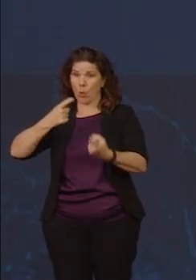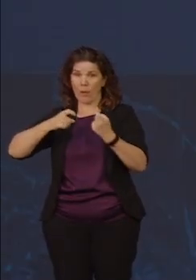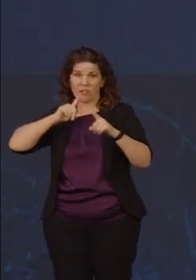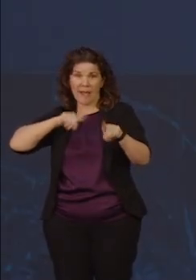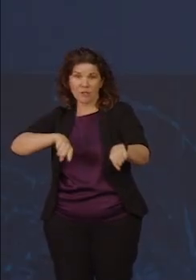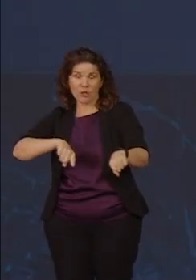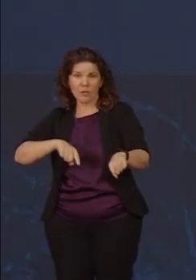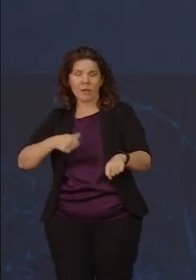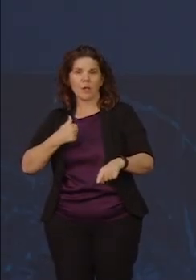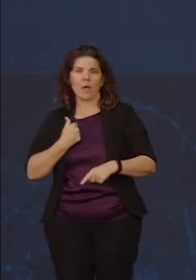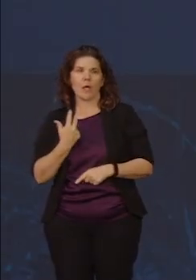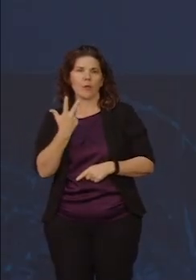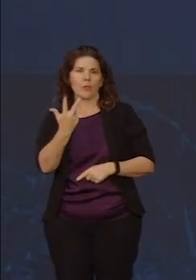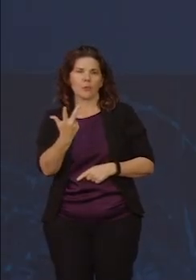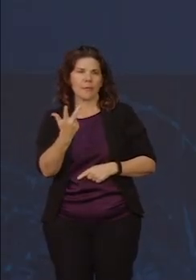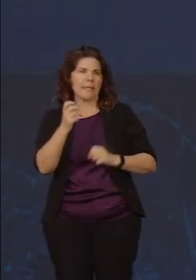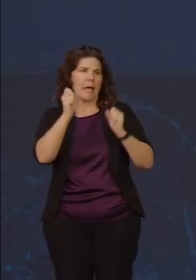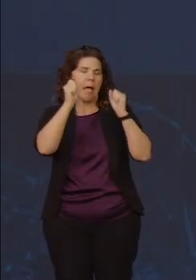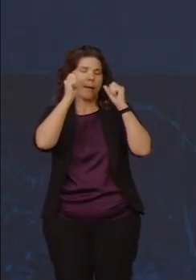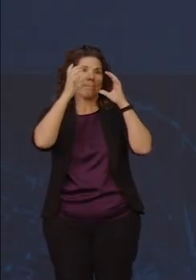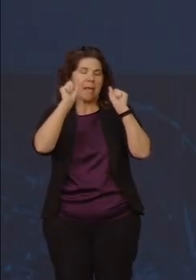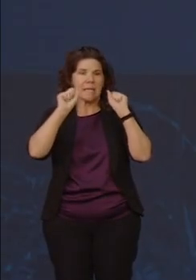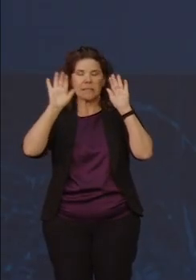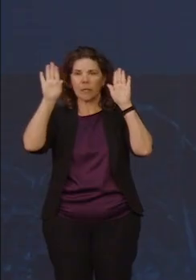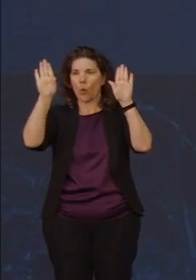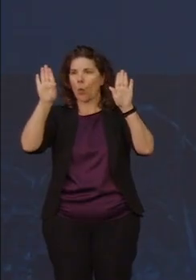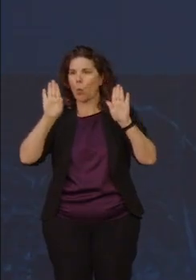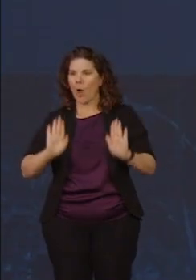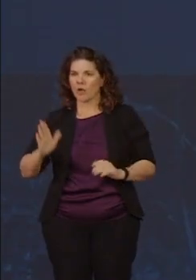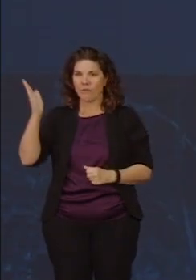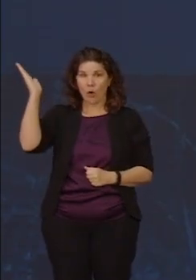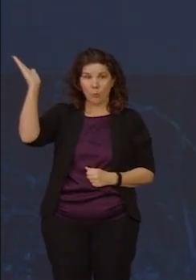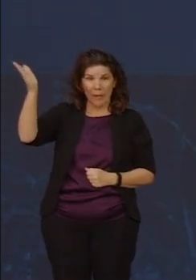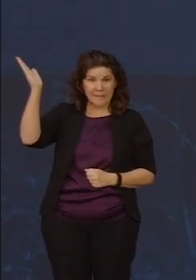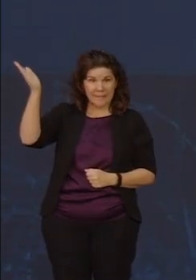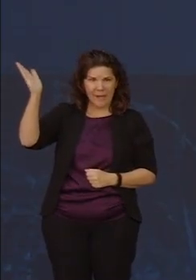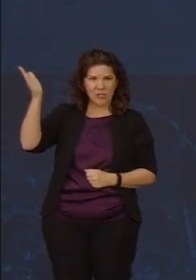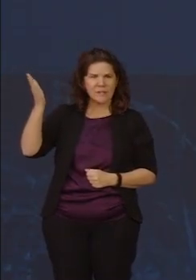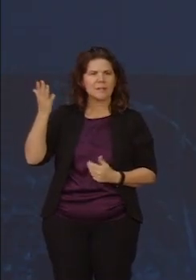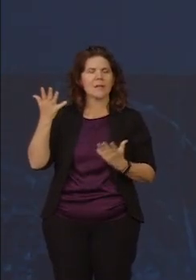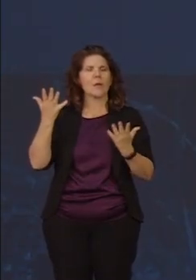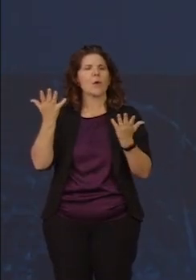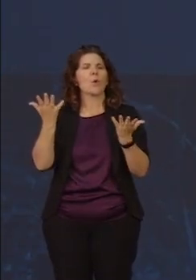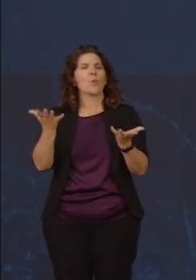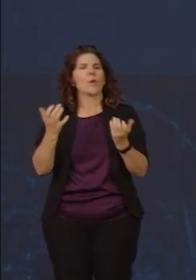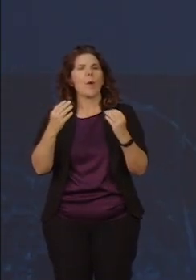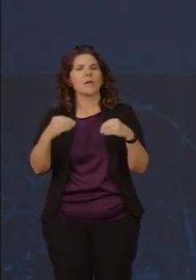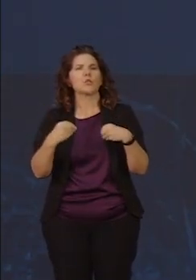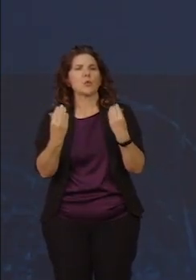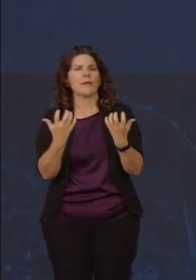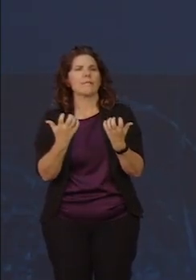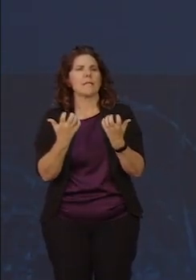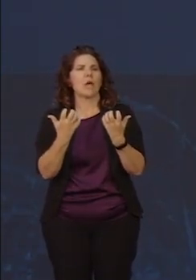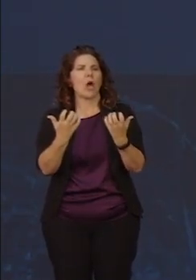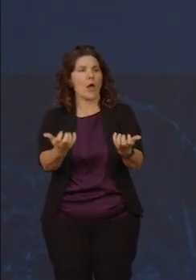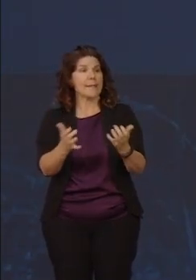had three fantastic and phenomenal presentations. And so we want to give the audience, both online and in person,